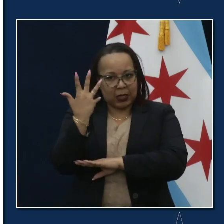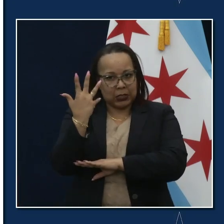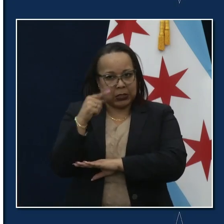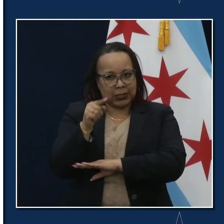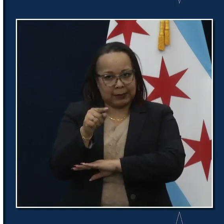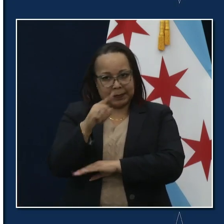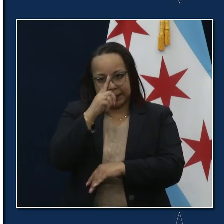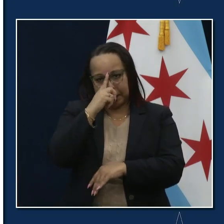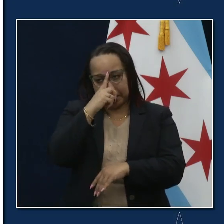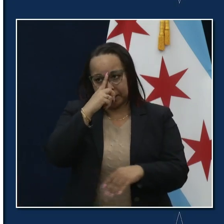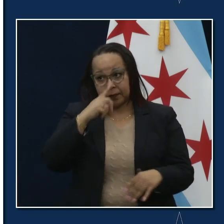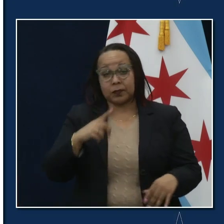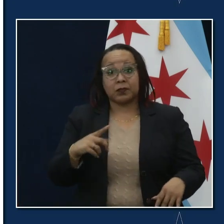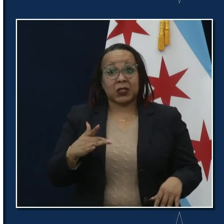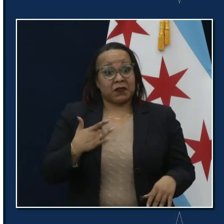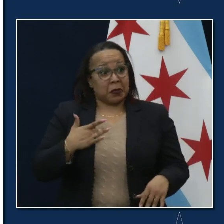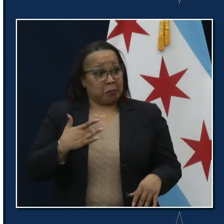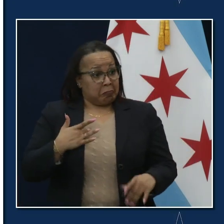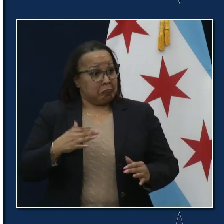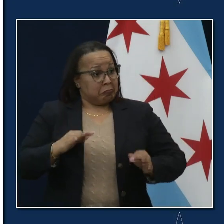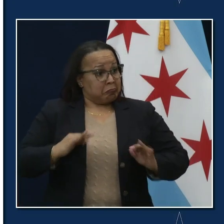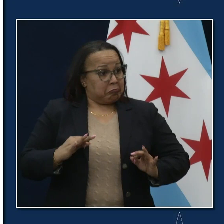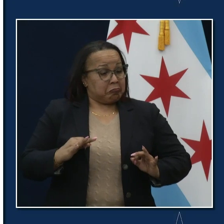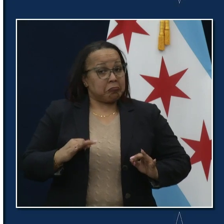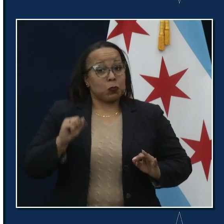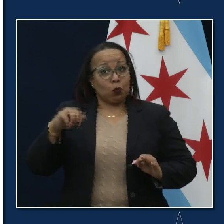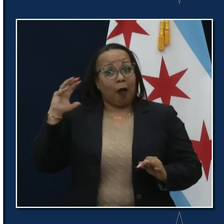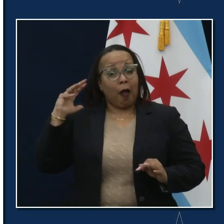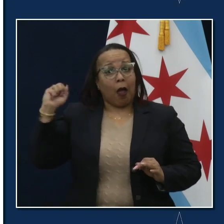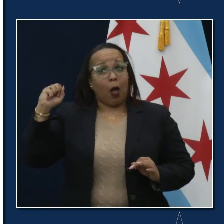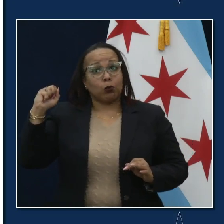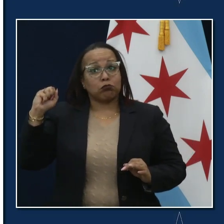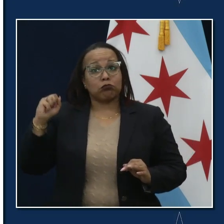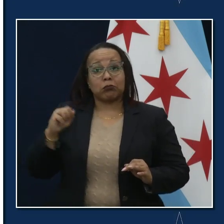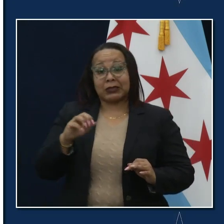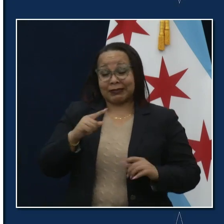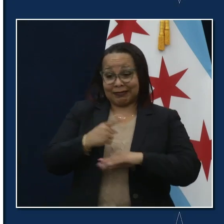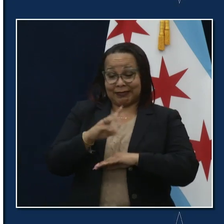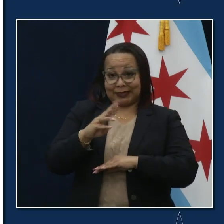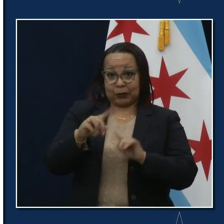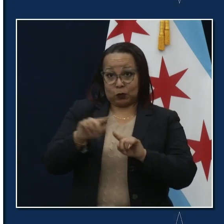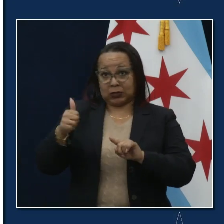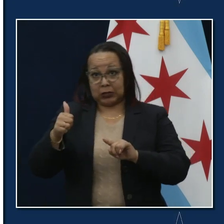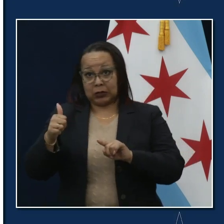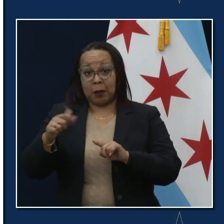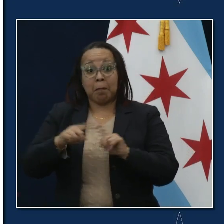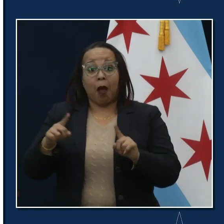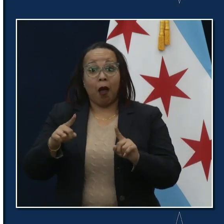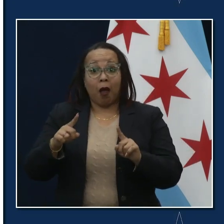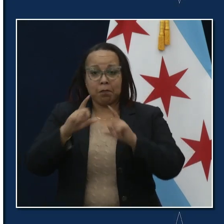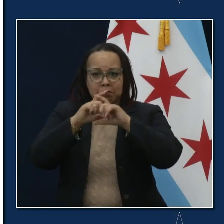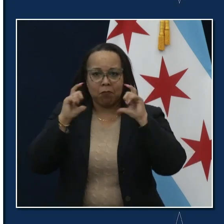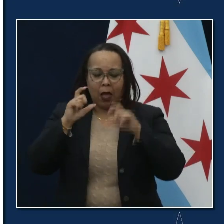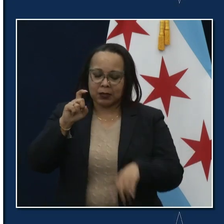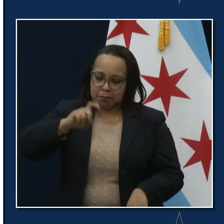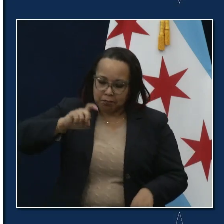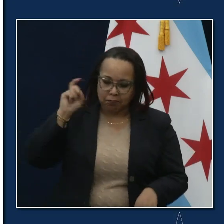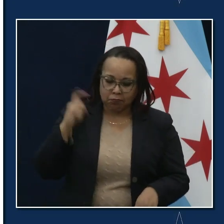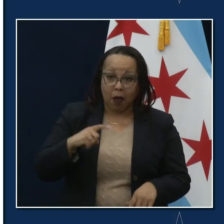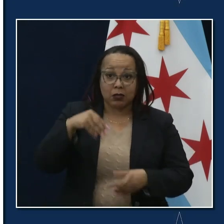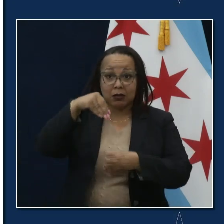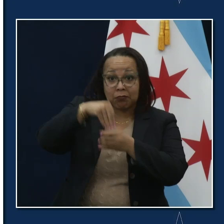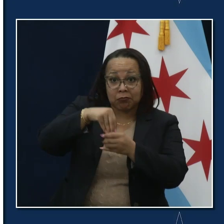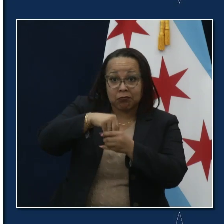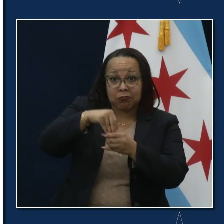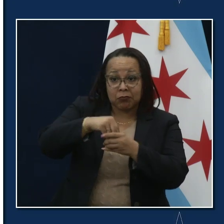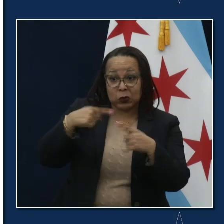days. Then if you're feeling better, you can be out in days 6 through 10, but you must mask in all public